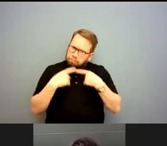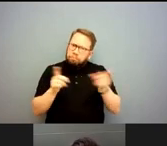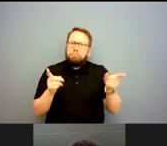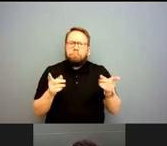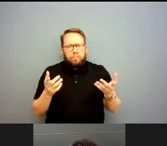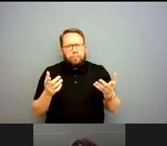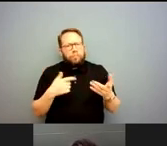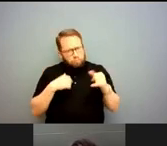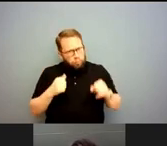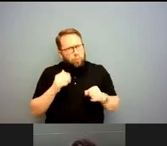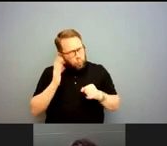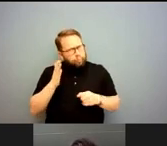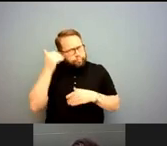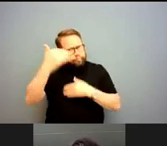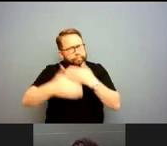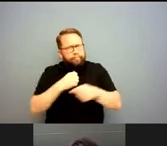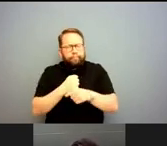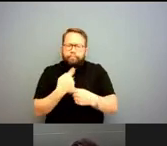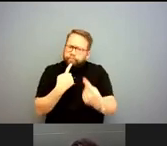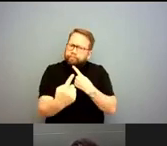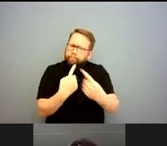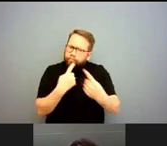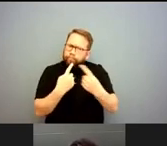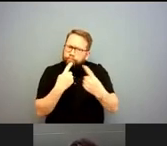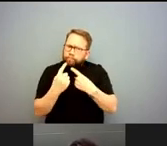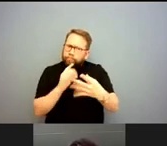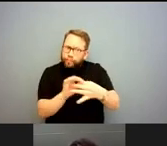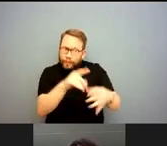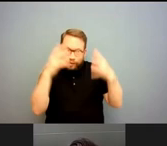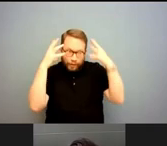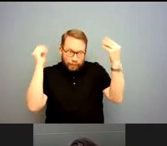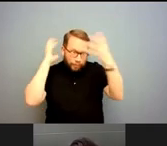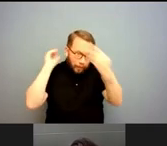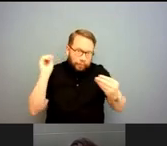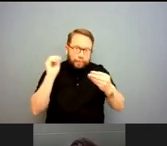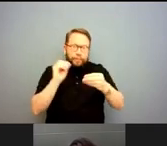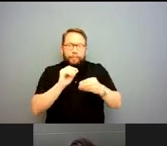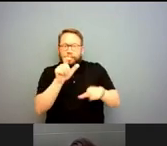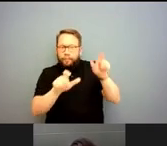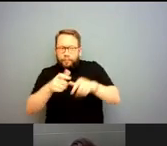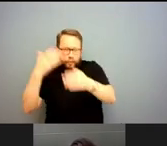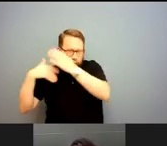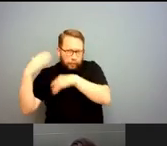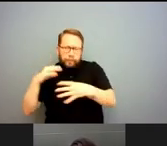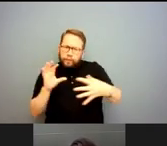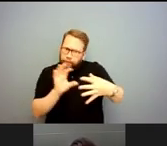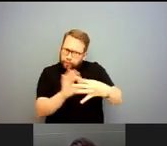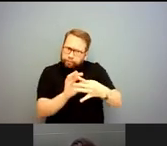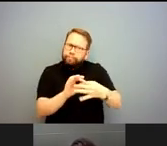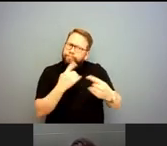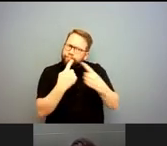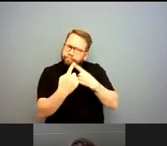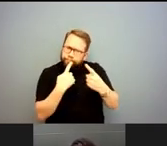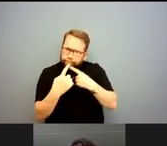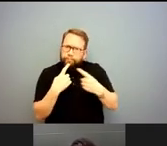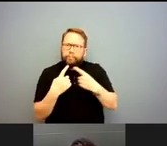cooperation with Indigenous peoples appropriate measures at the national level to achieve the ends of the declaration and